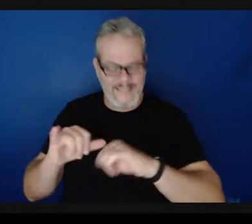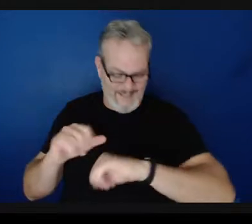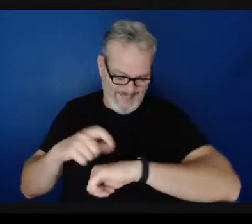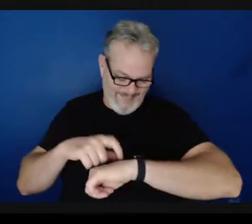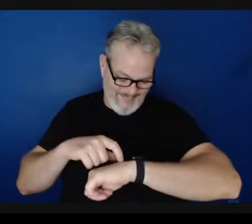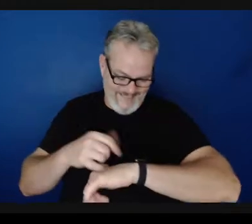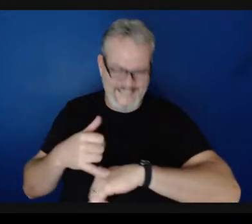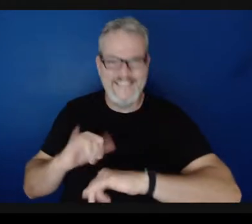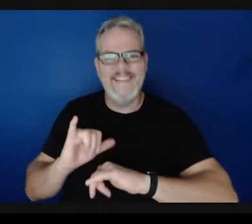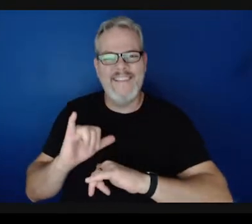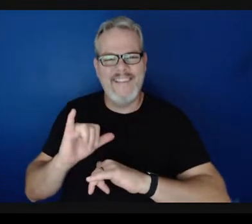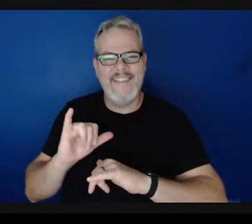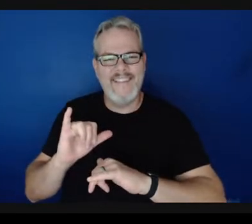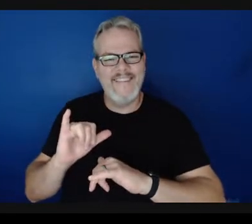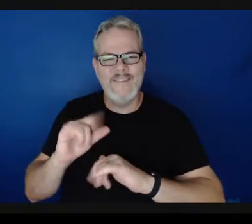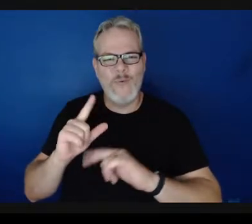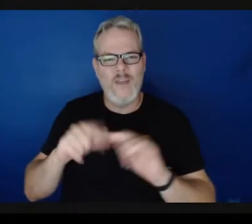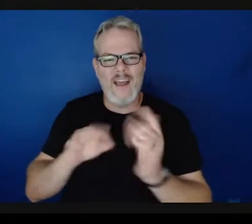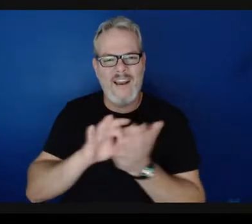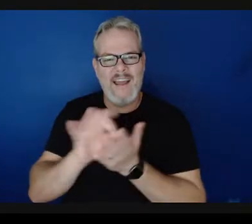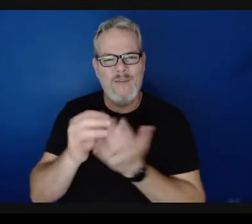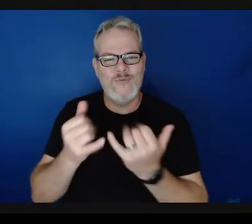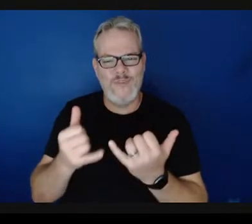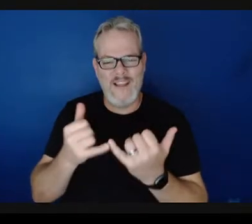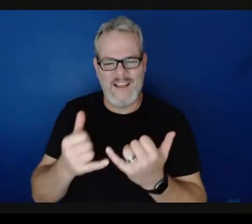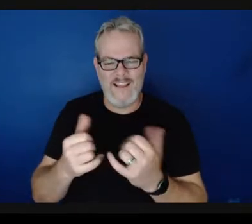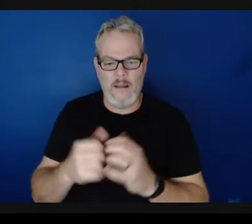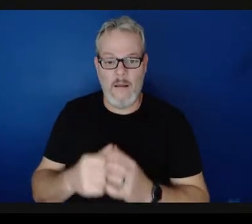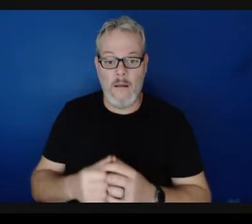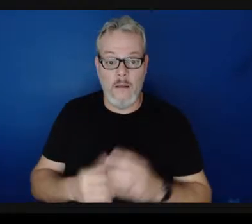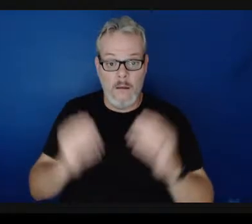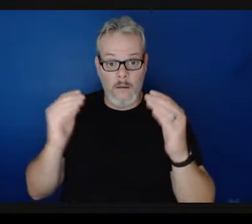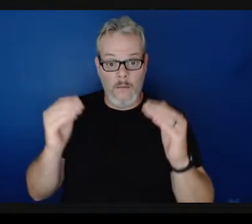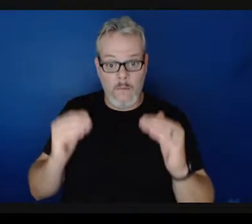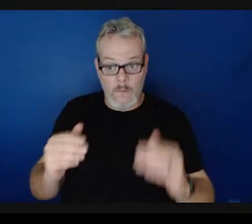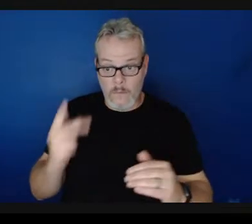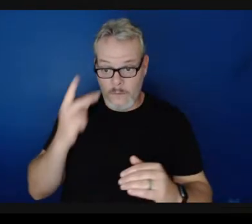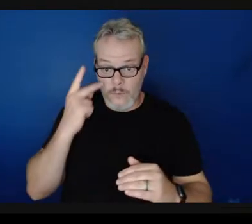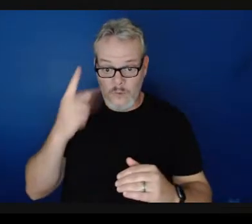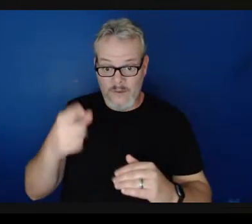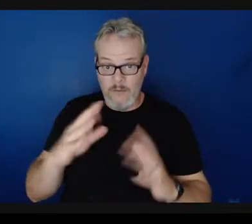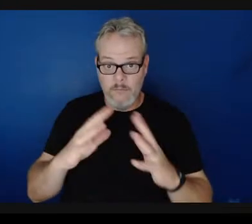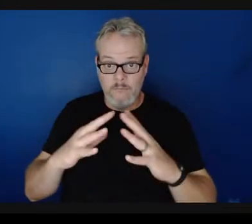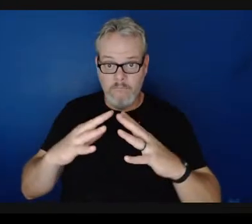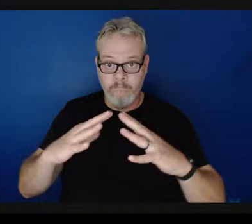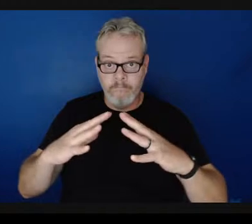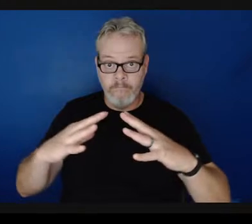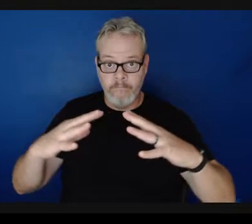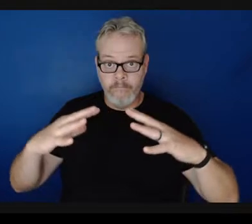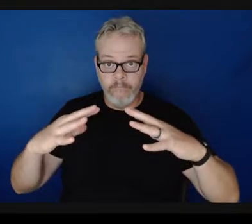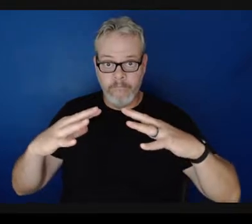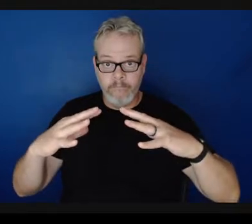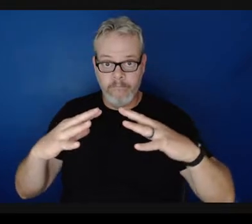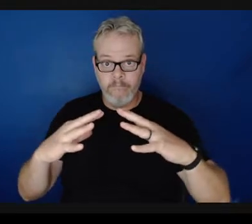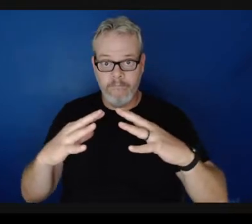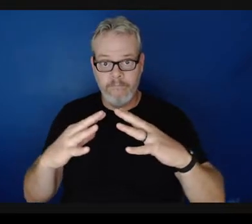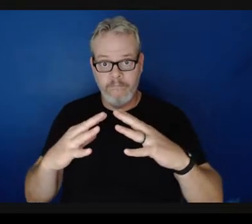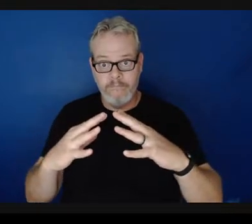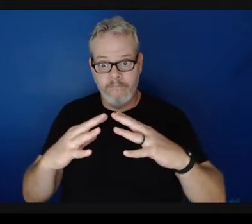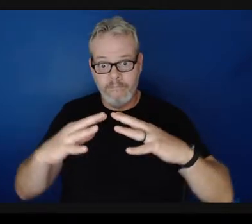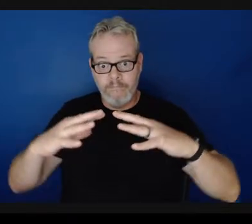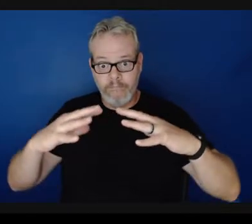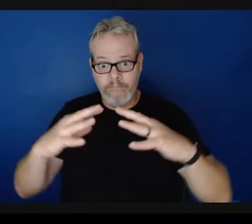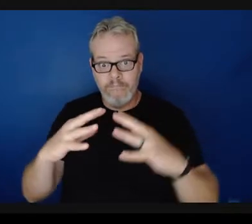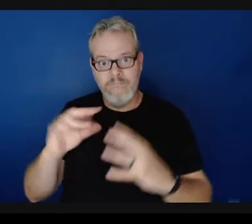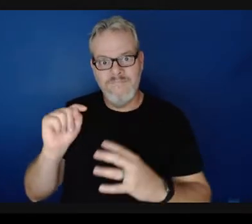yesterday, in fact, as well here. And you can see that this mirrors the tilt at the summit in blue here over the last week pretty